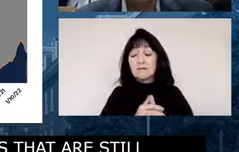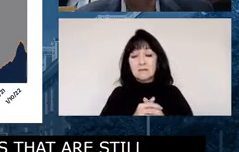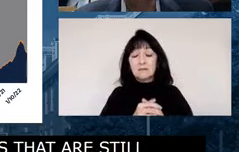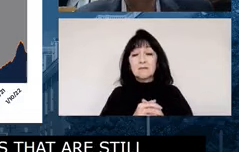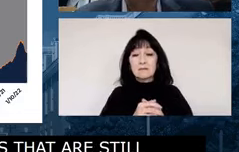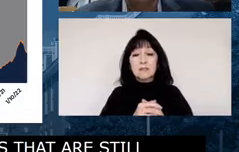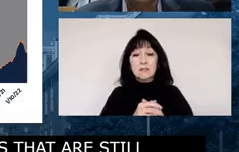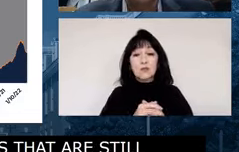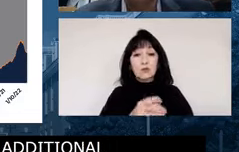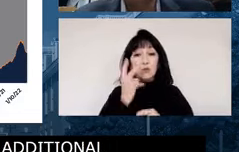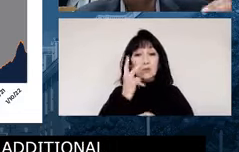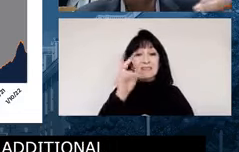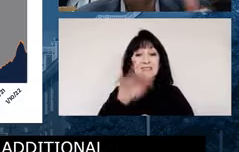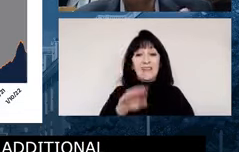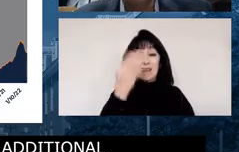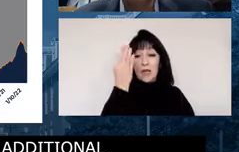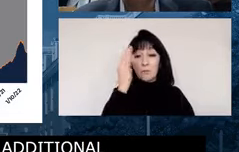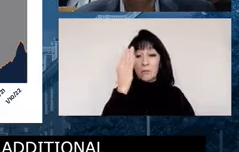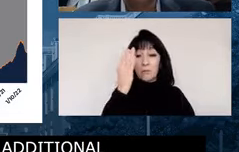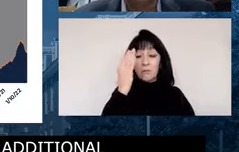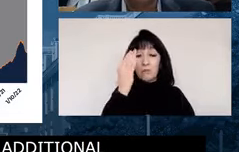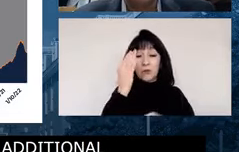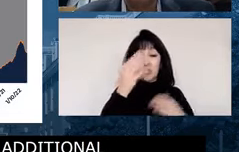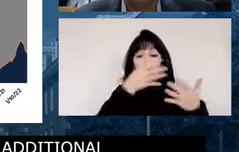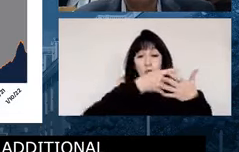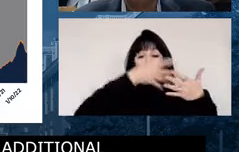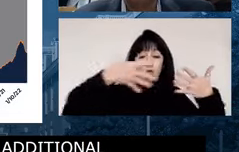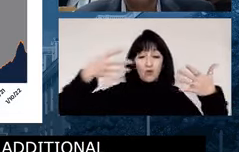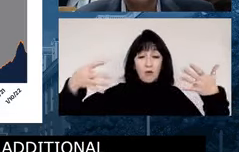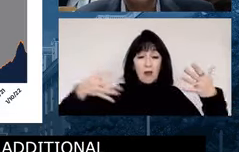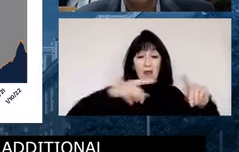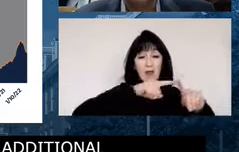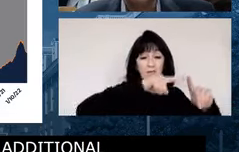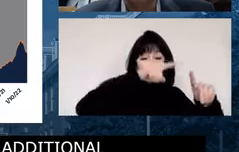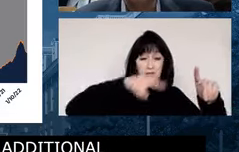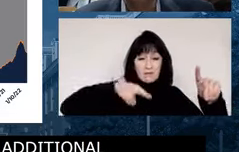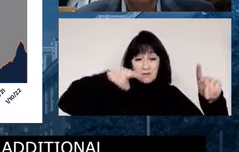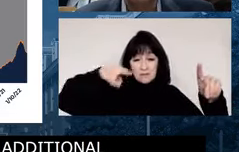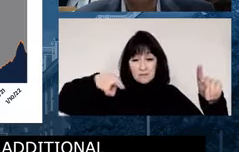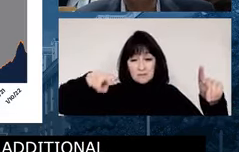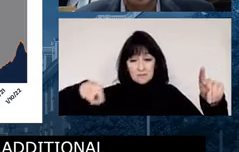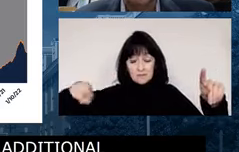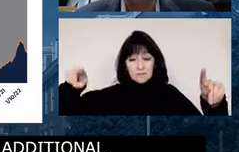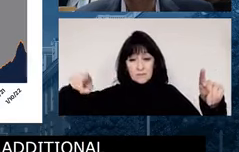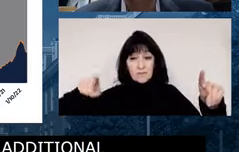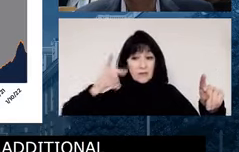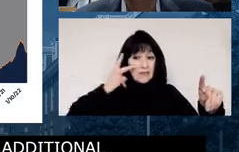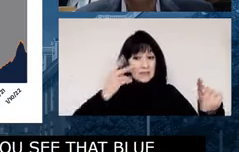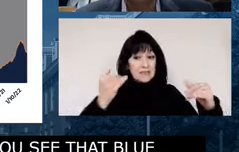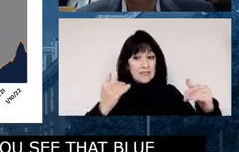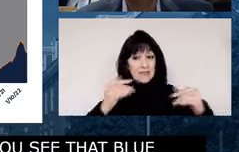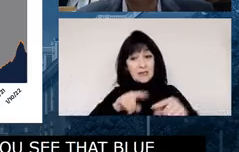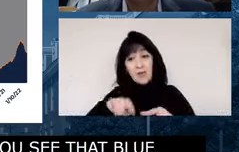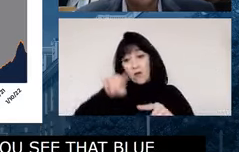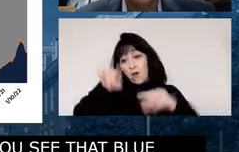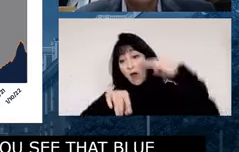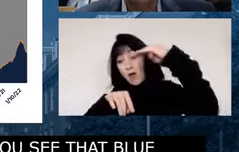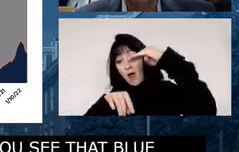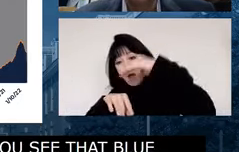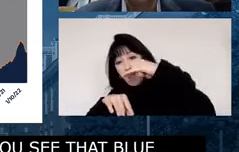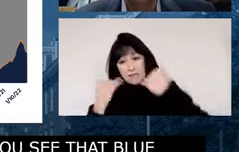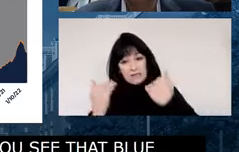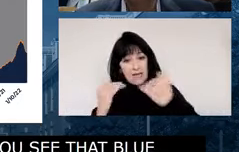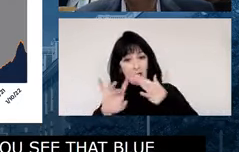If you see that blue slant or that blue graph is having a quick downward trend, which is great. Gives our hospitals